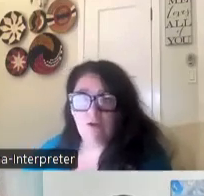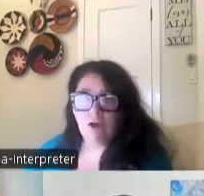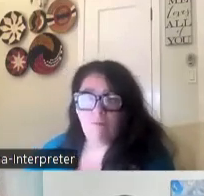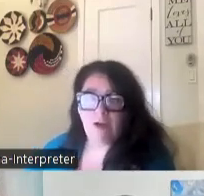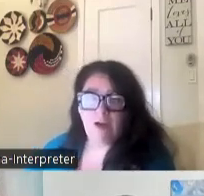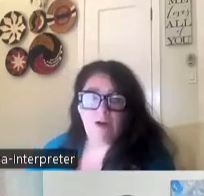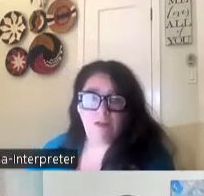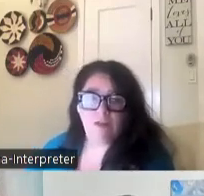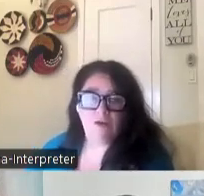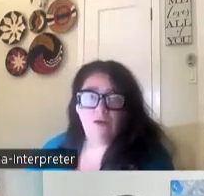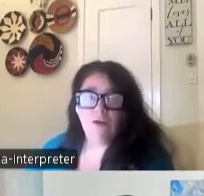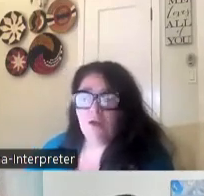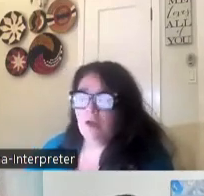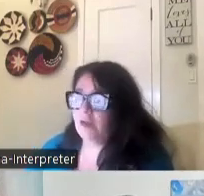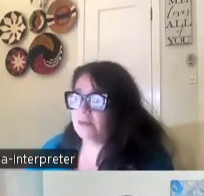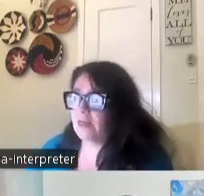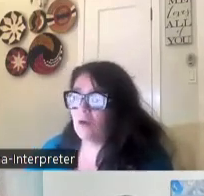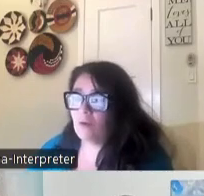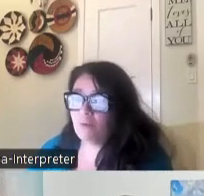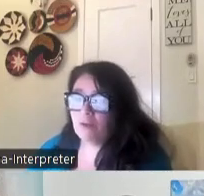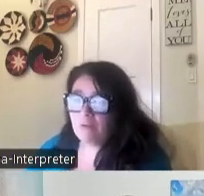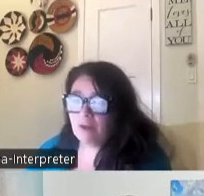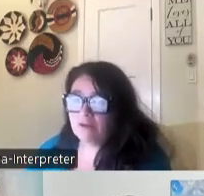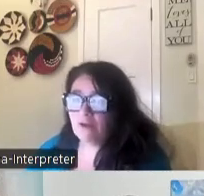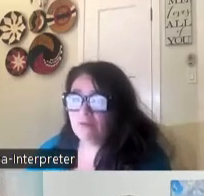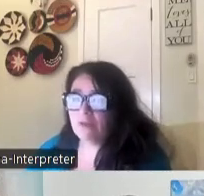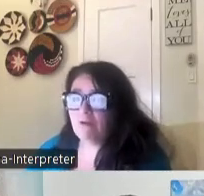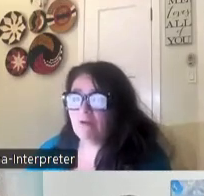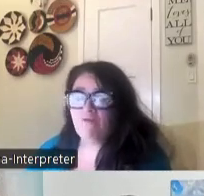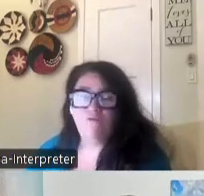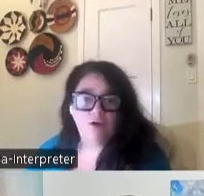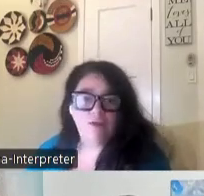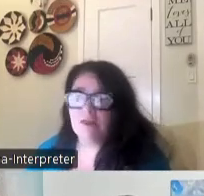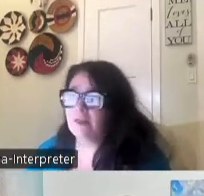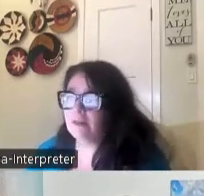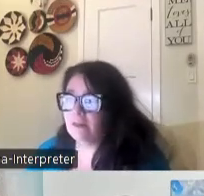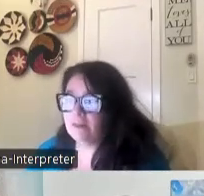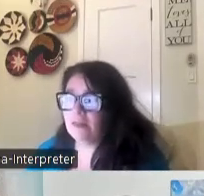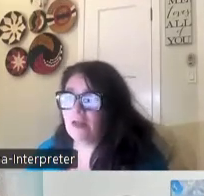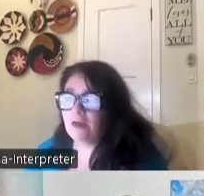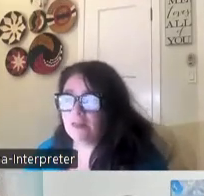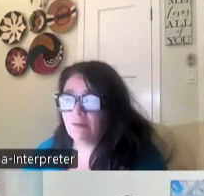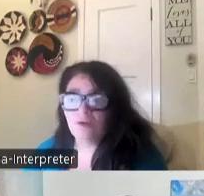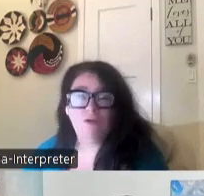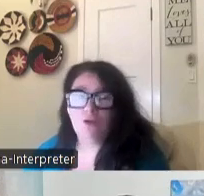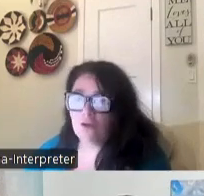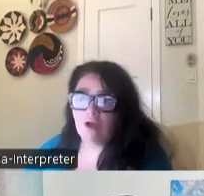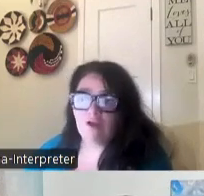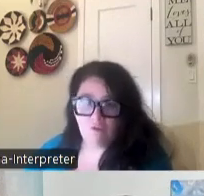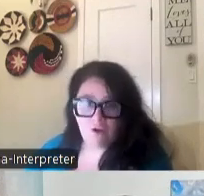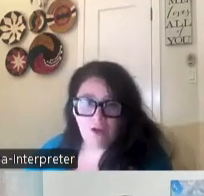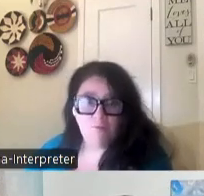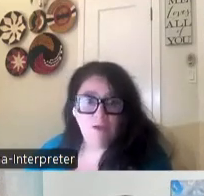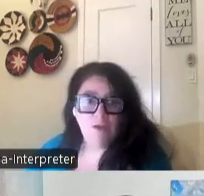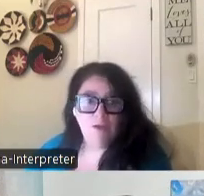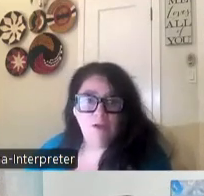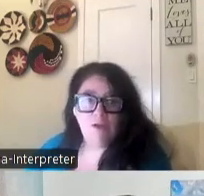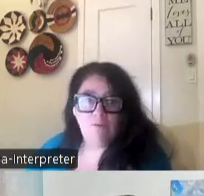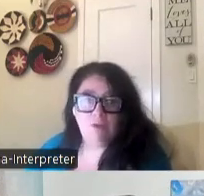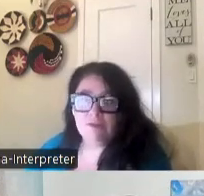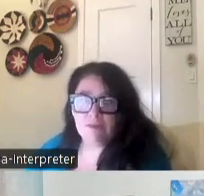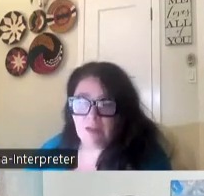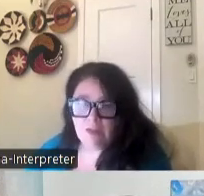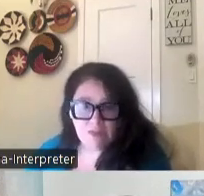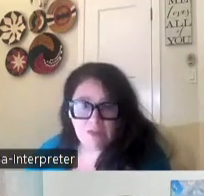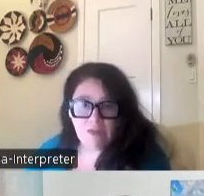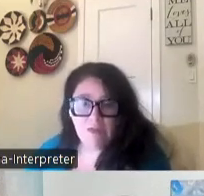as you'd expect, we are seeing longer and more intense heat waves. And indeed, there has been, again, a